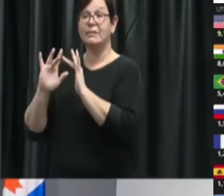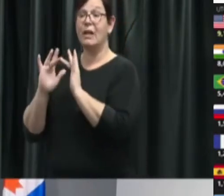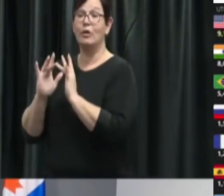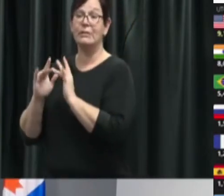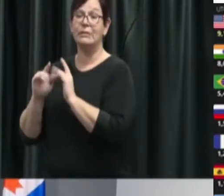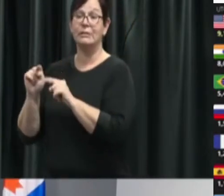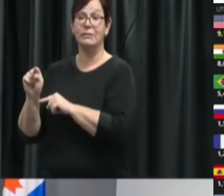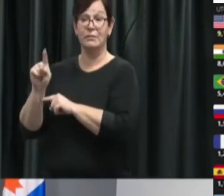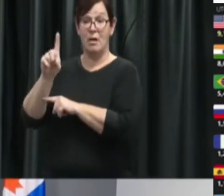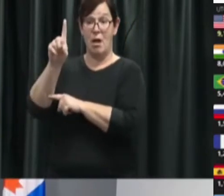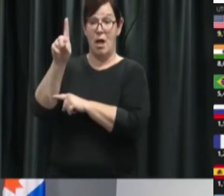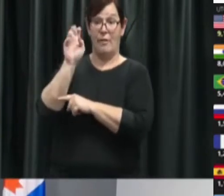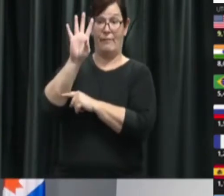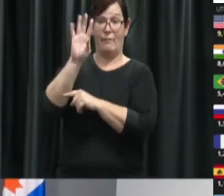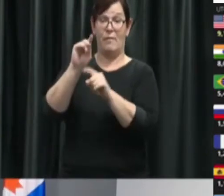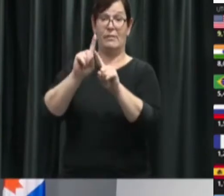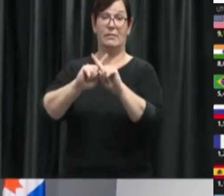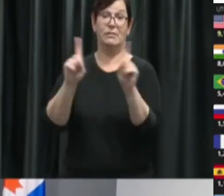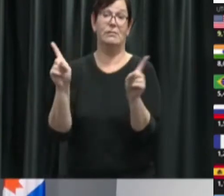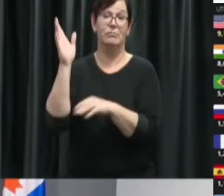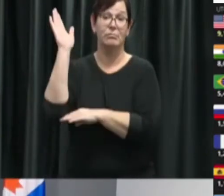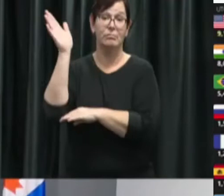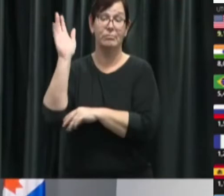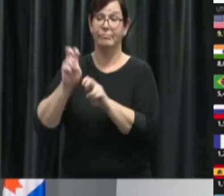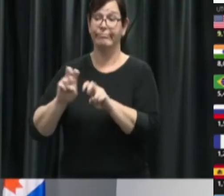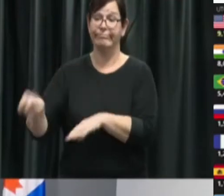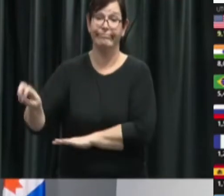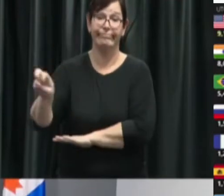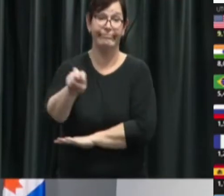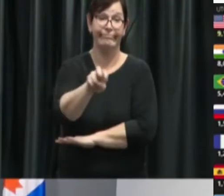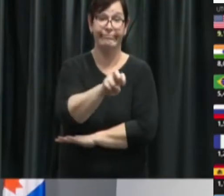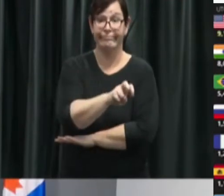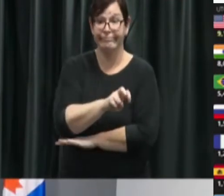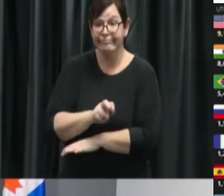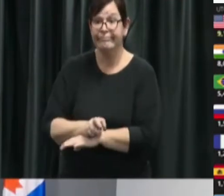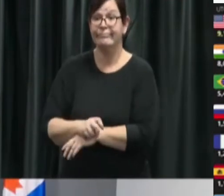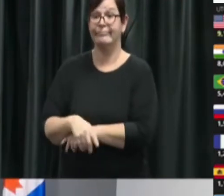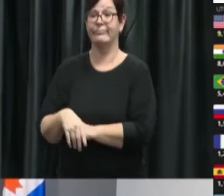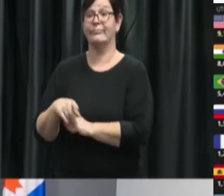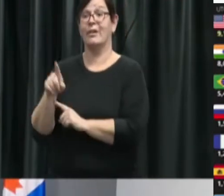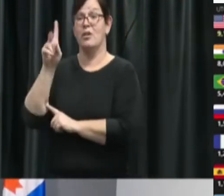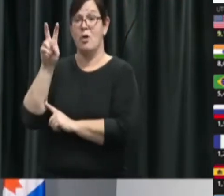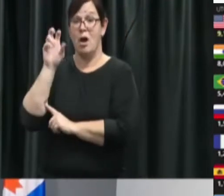2,900 residents and almost 550 staff at community agencies.